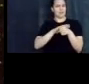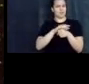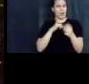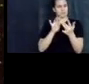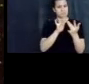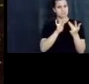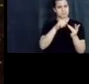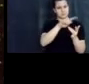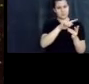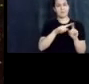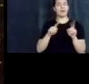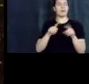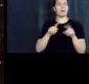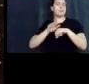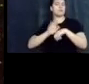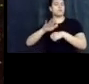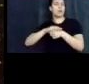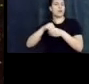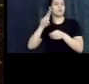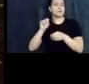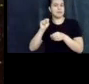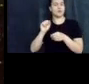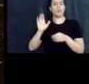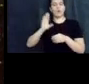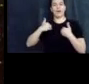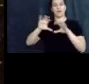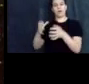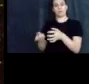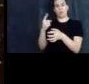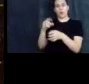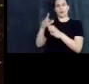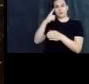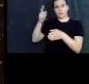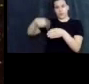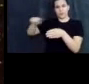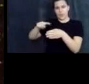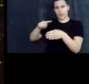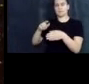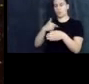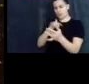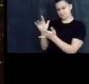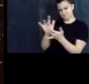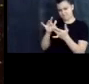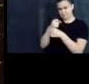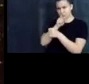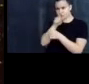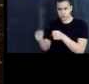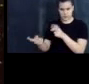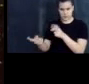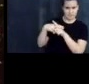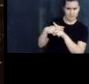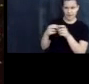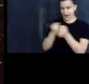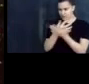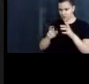admissions counselor, and we're going to reach out to you and make sure that all of the stuff we just talked about, you're good with, you get everything turned in. So just